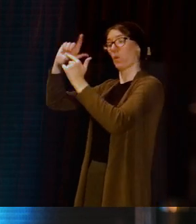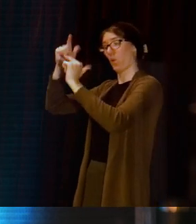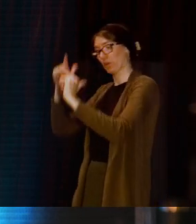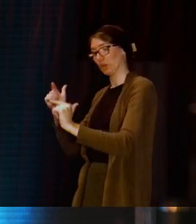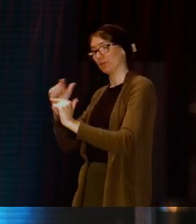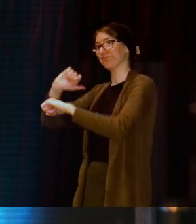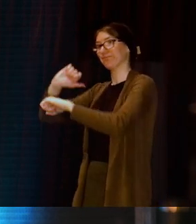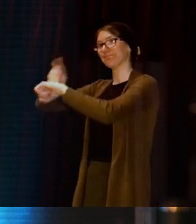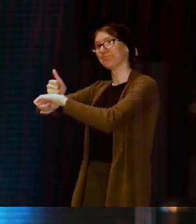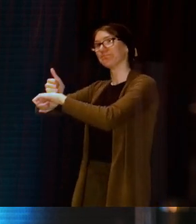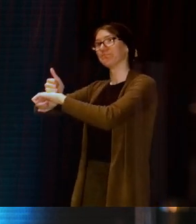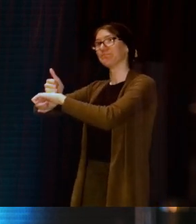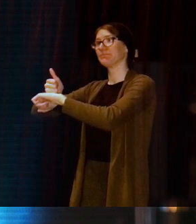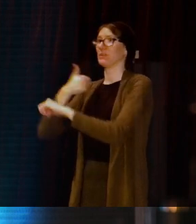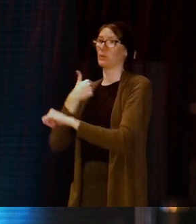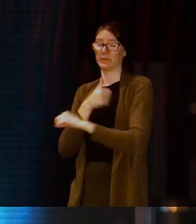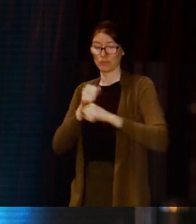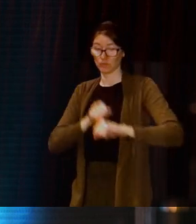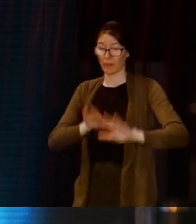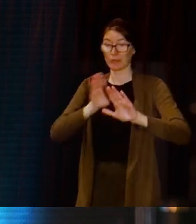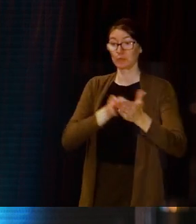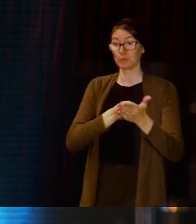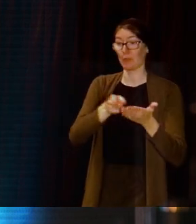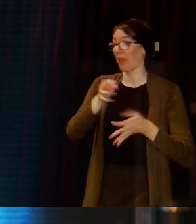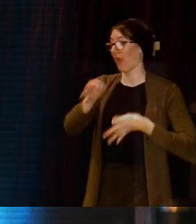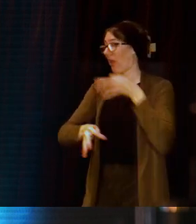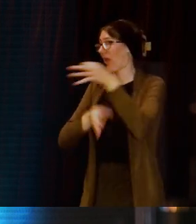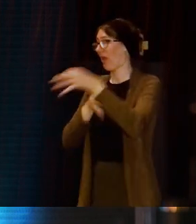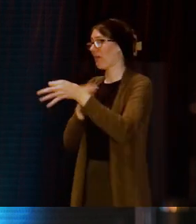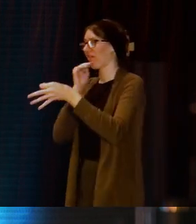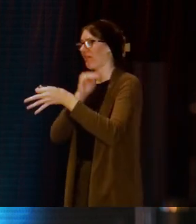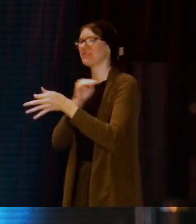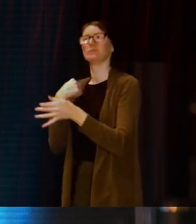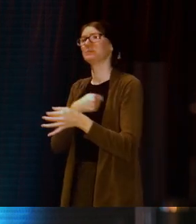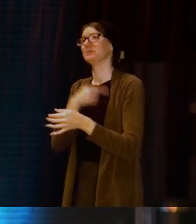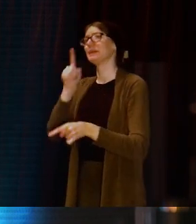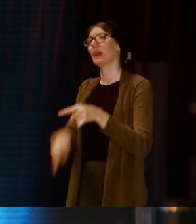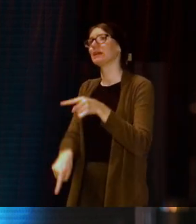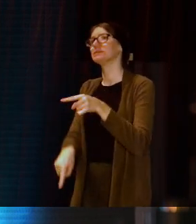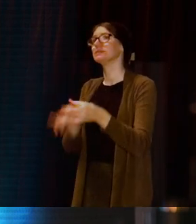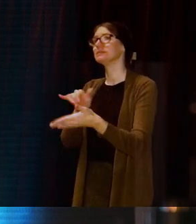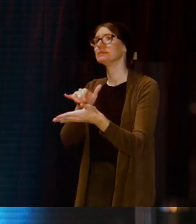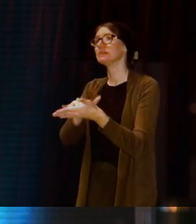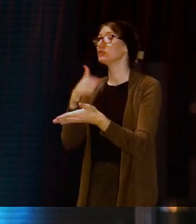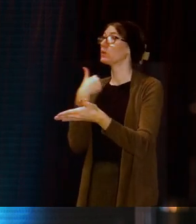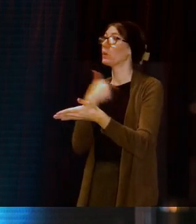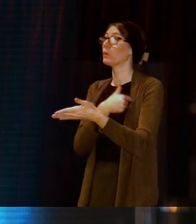And so we can't surrender the truth for lies. And that's why anytime you go out with the gospel and you begin to